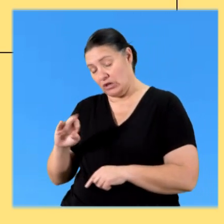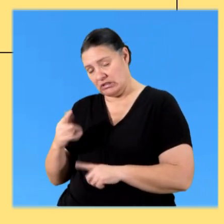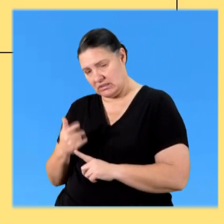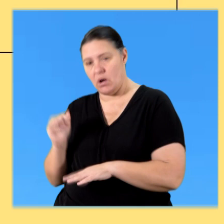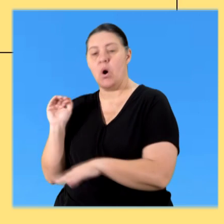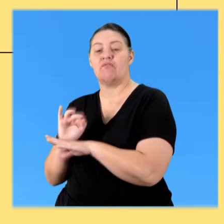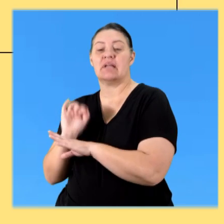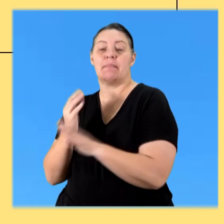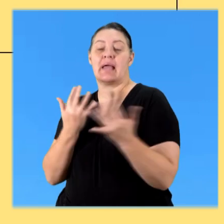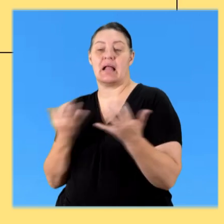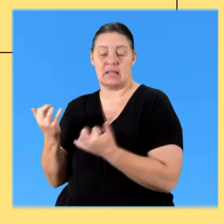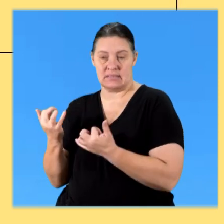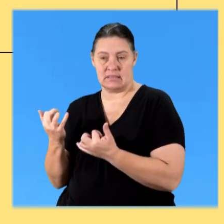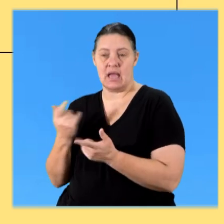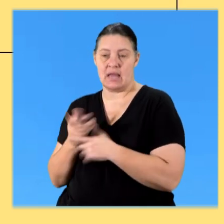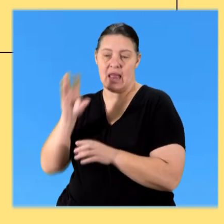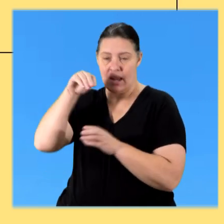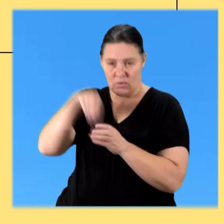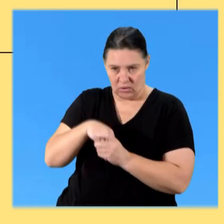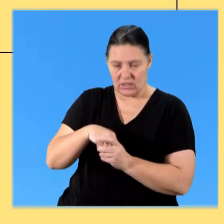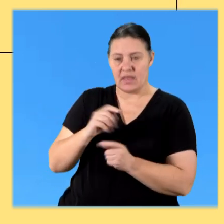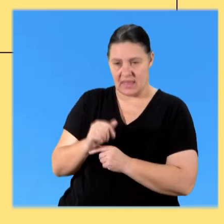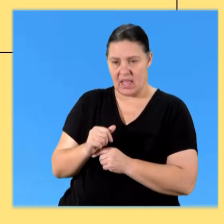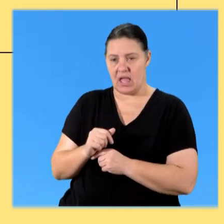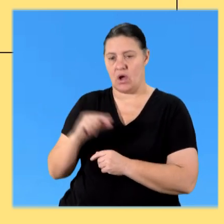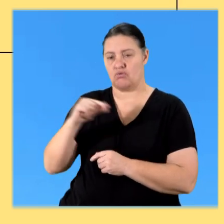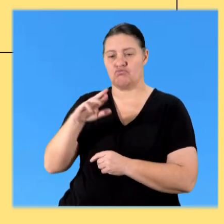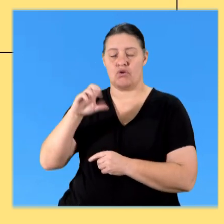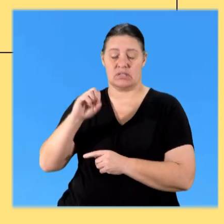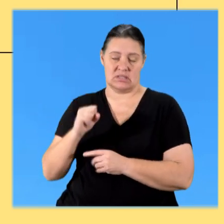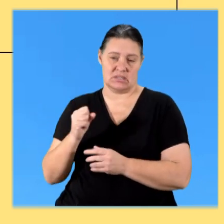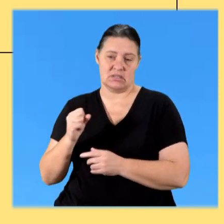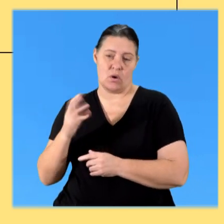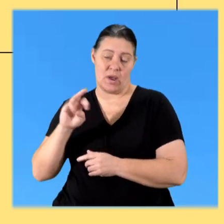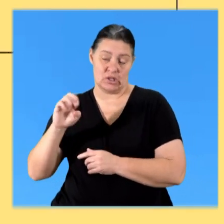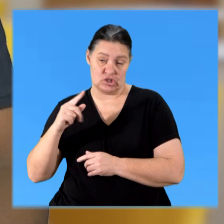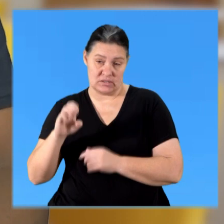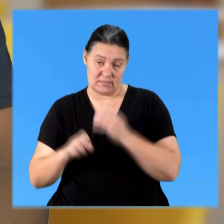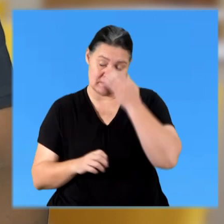wages, overtime is calculated and is included in the gross wage.